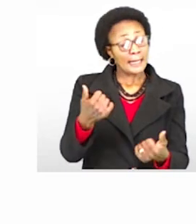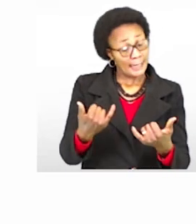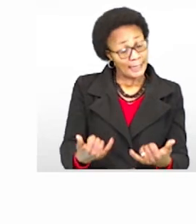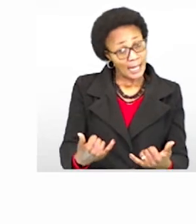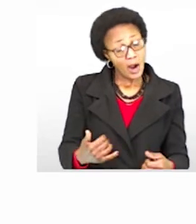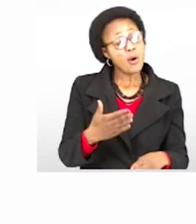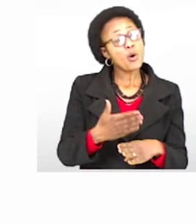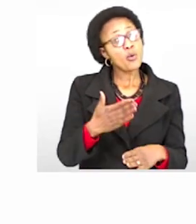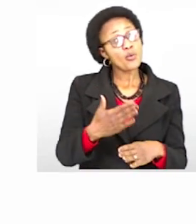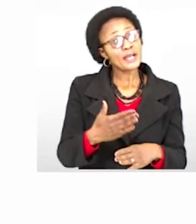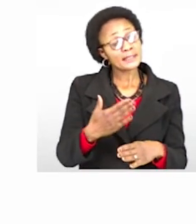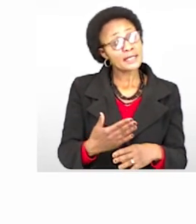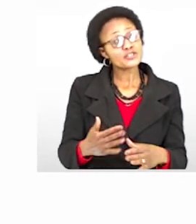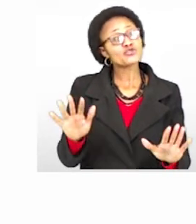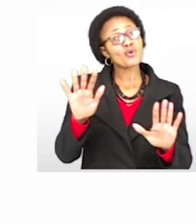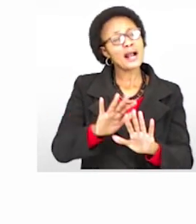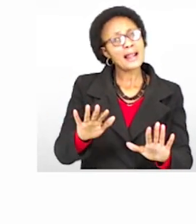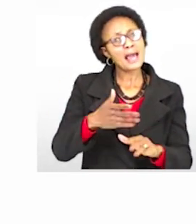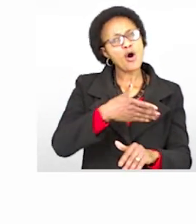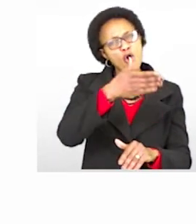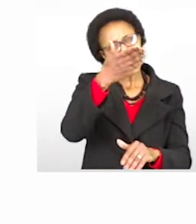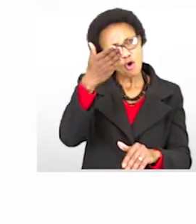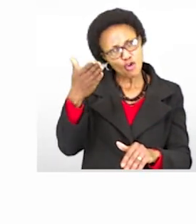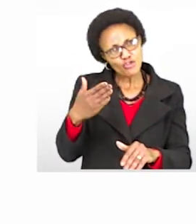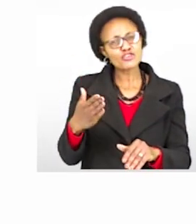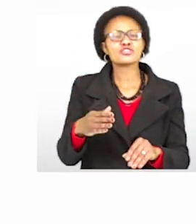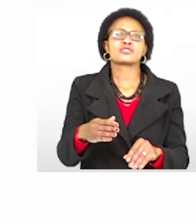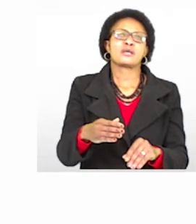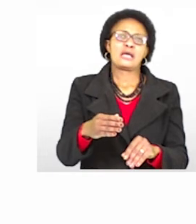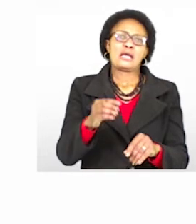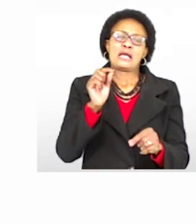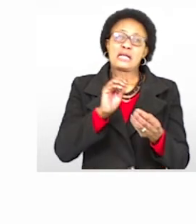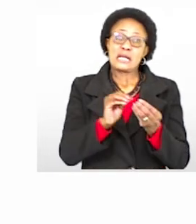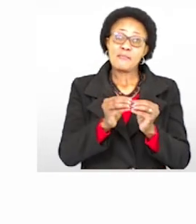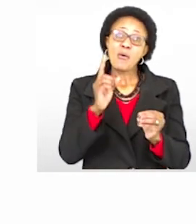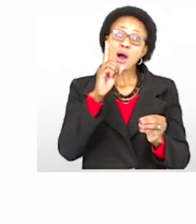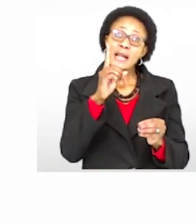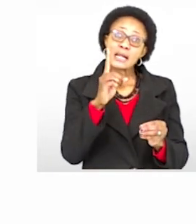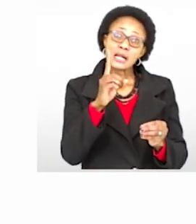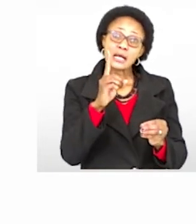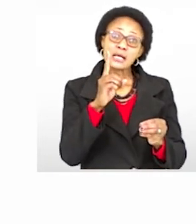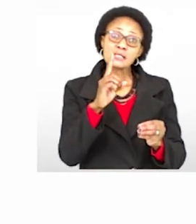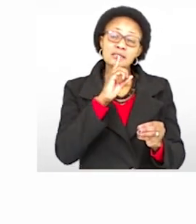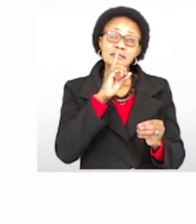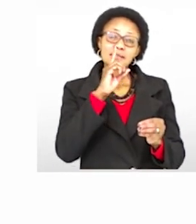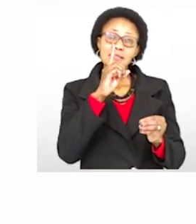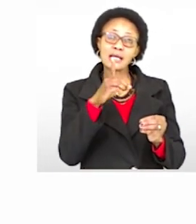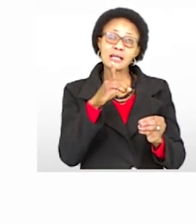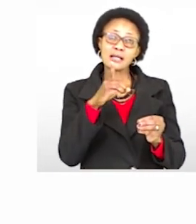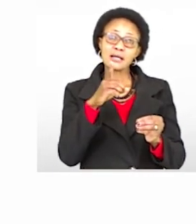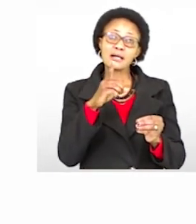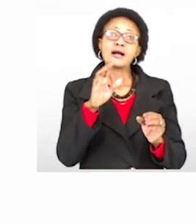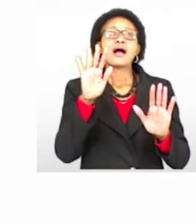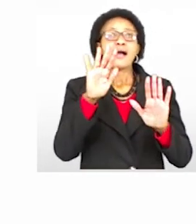to the numbers that we are given. Let's take a look at number 1. 1 says that we are supposed to